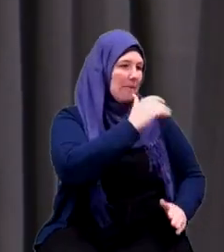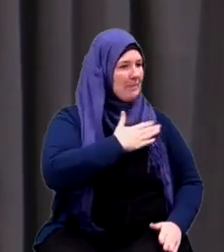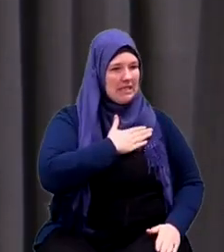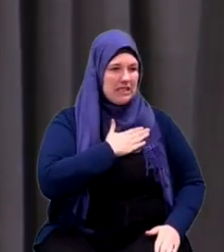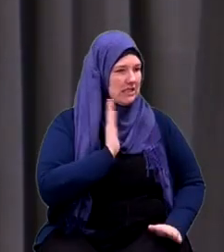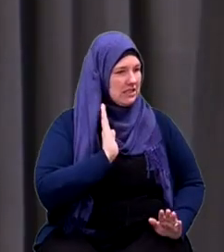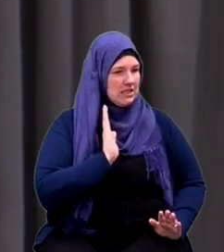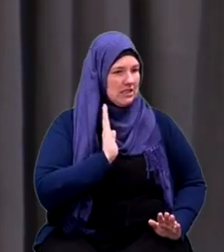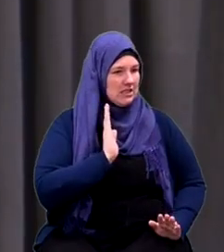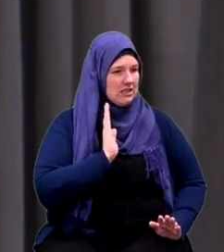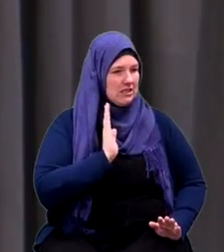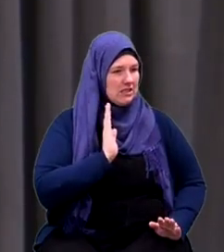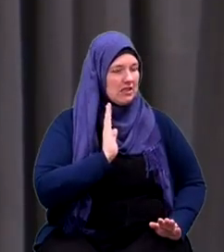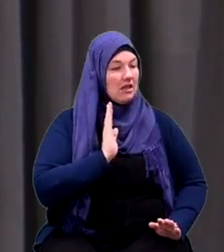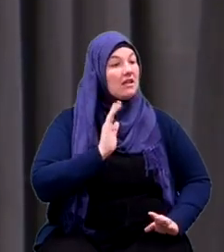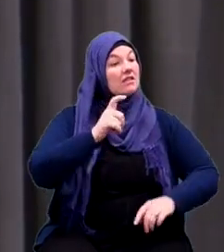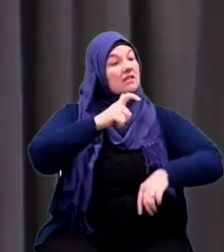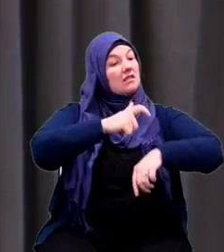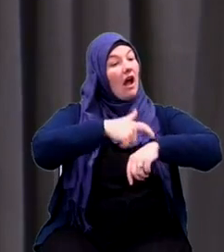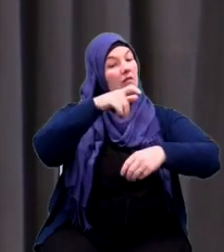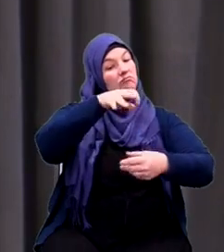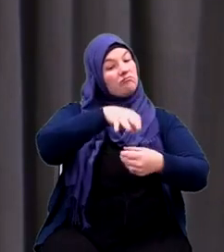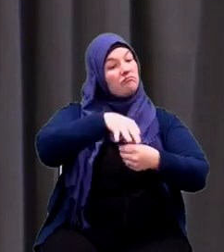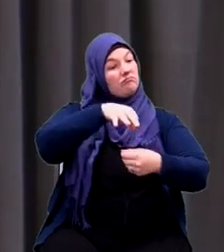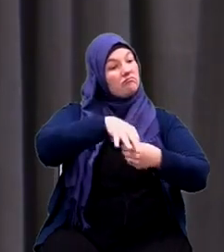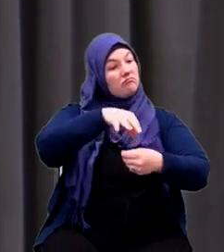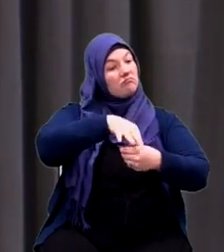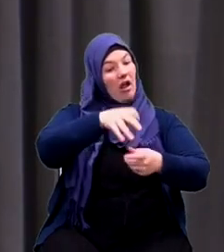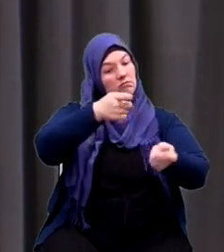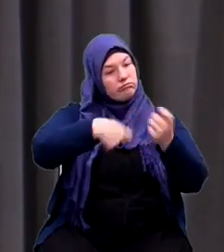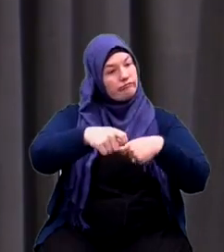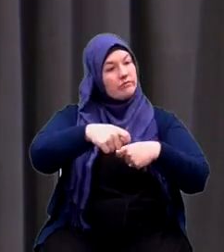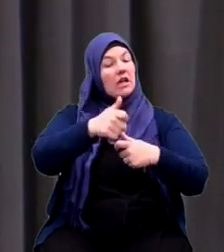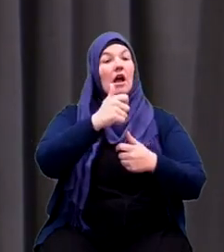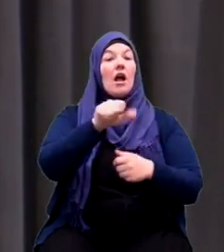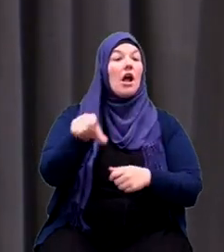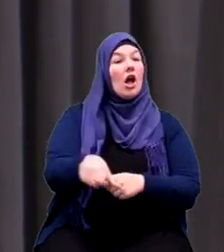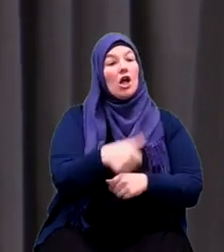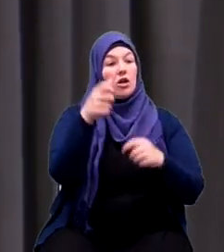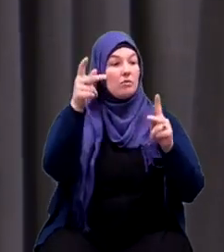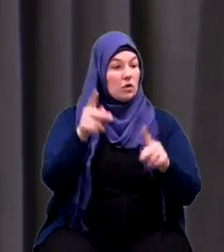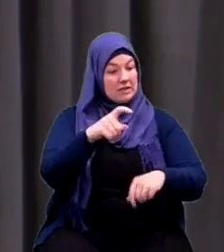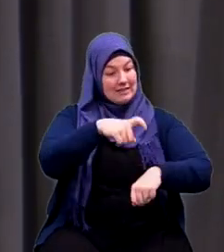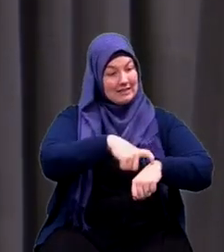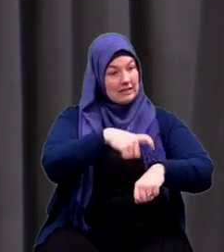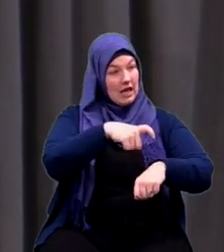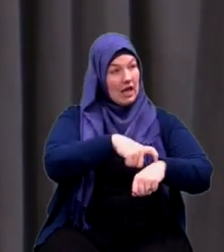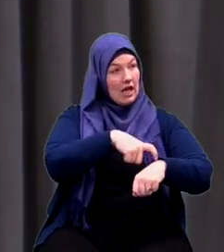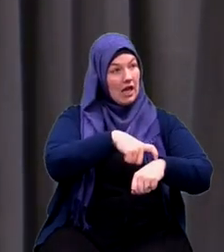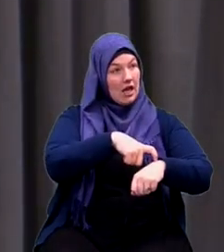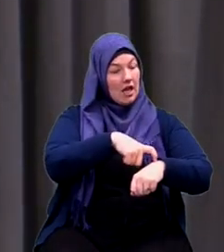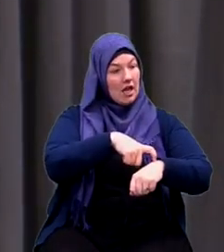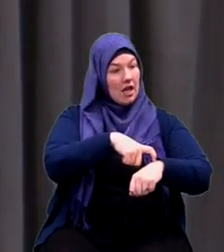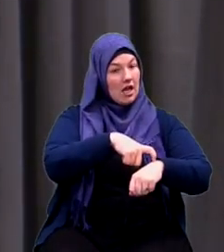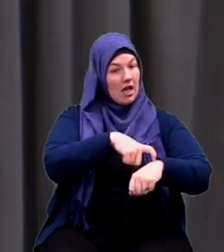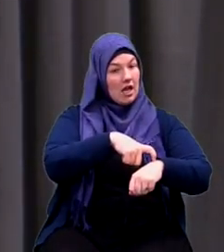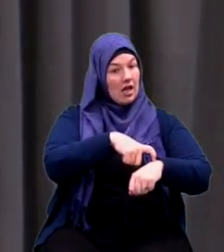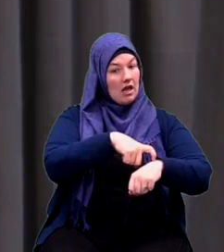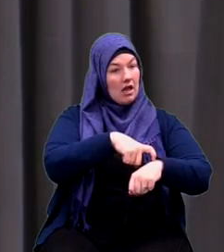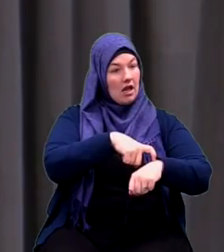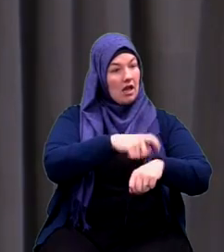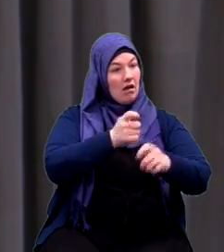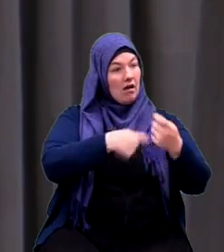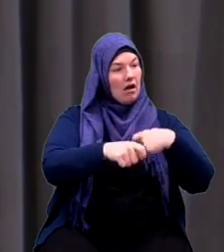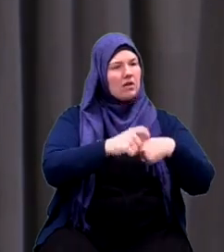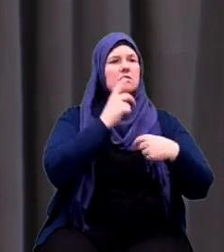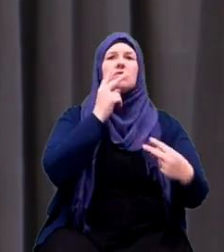election. Their time is up. And every time someone's time is up, he looks back and says, I wish they